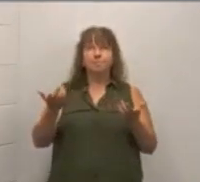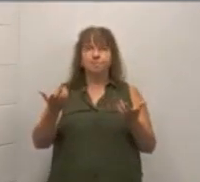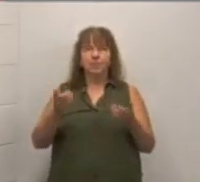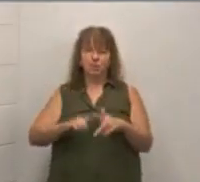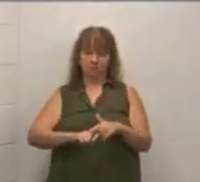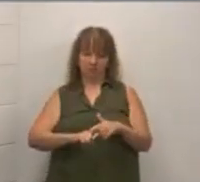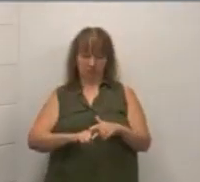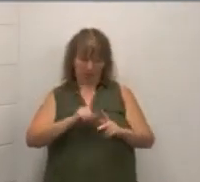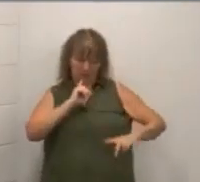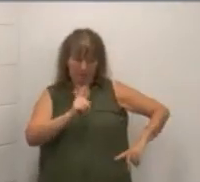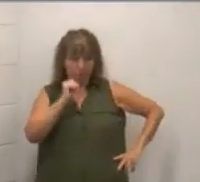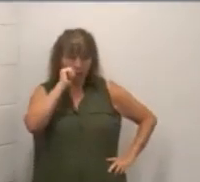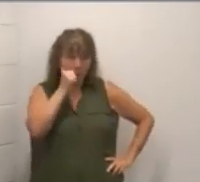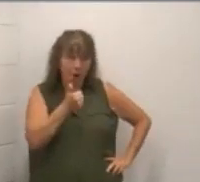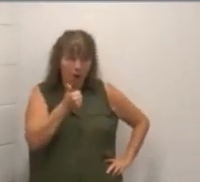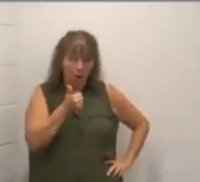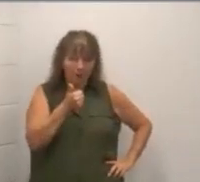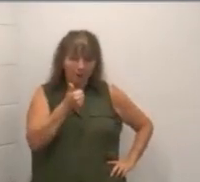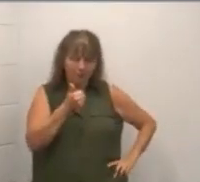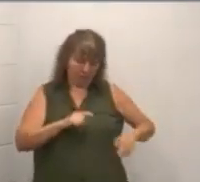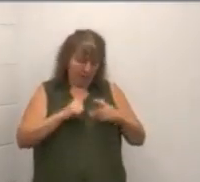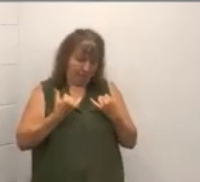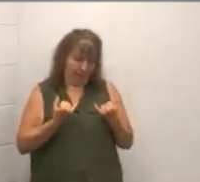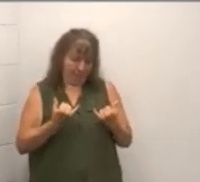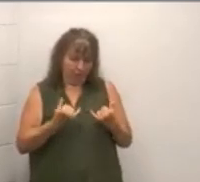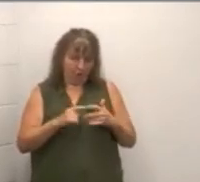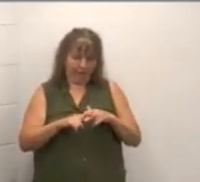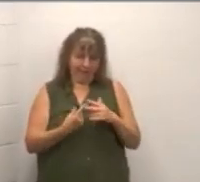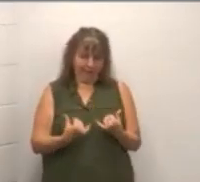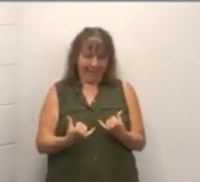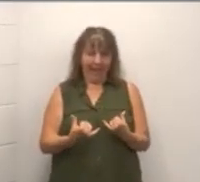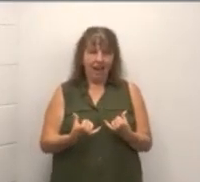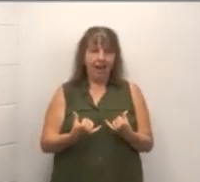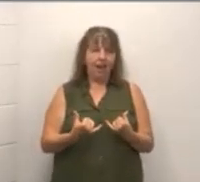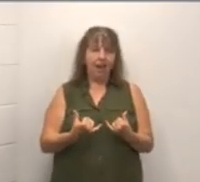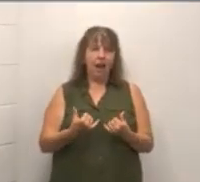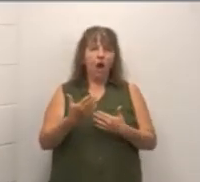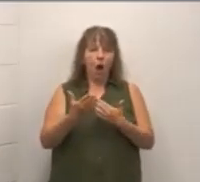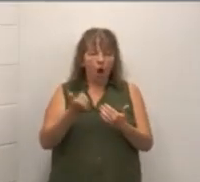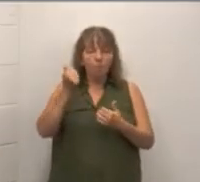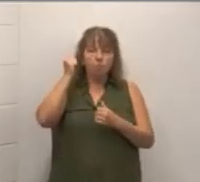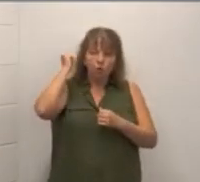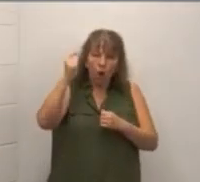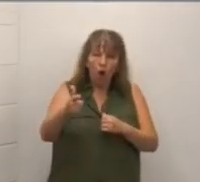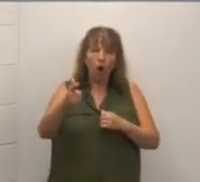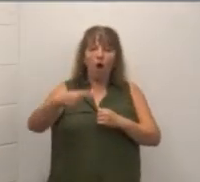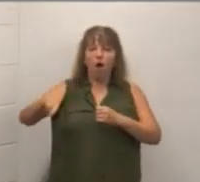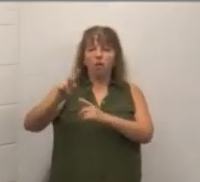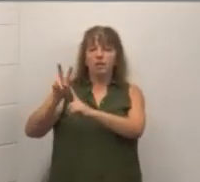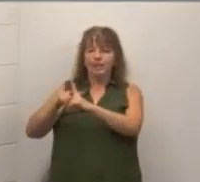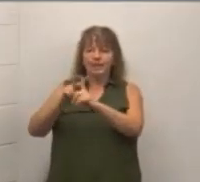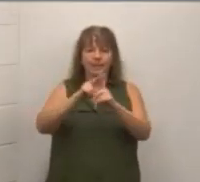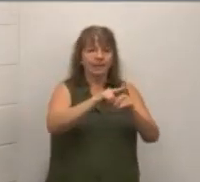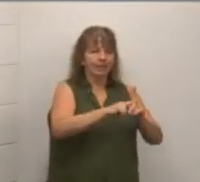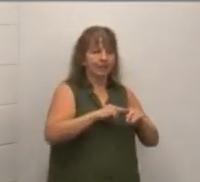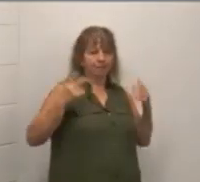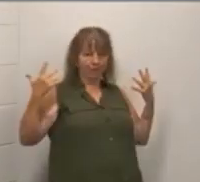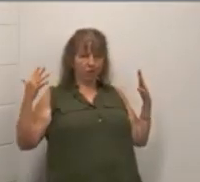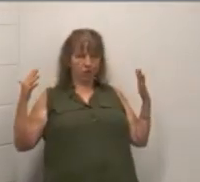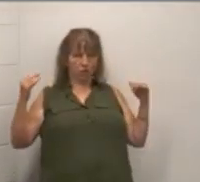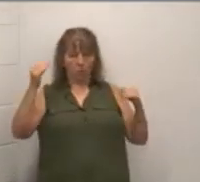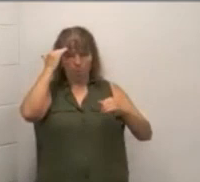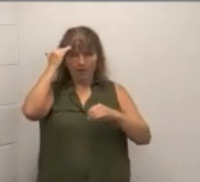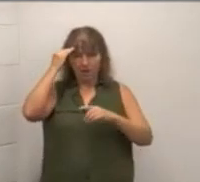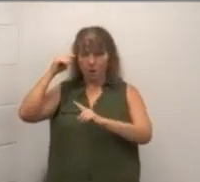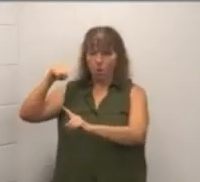tomorrow, literally as of today, we pretty much have everyone's selections in. And at this point, what we can do